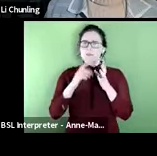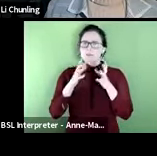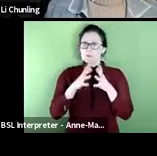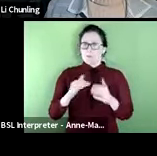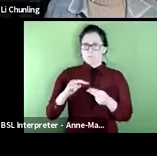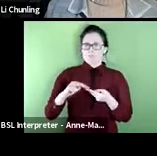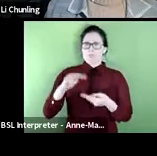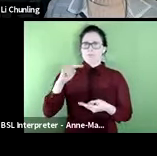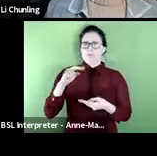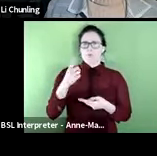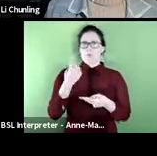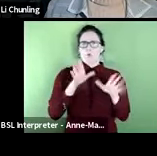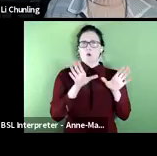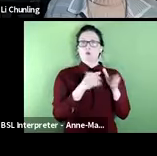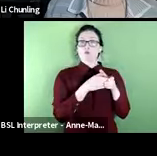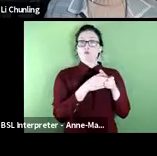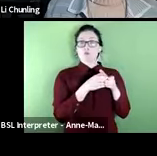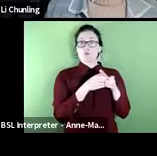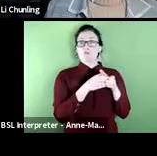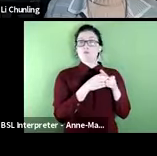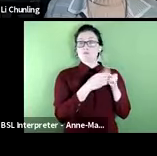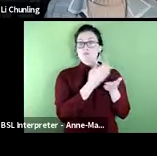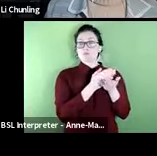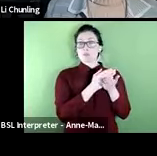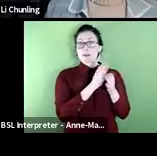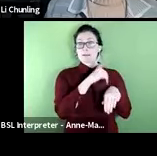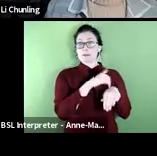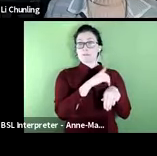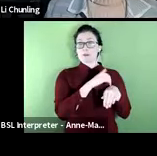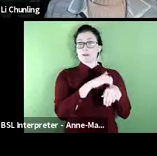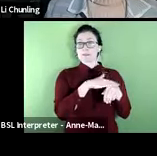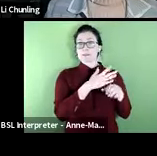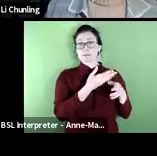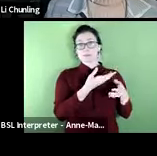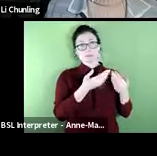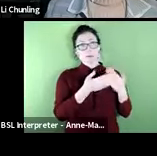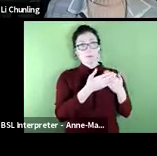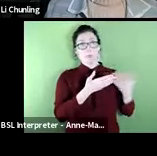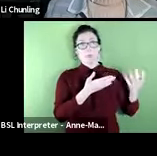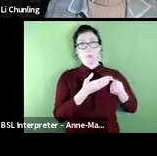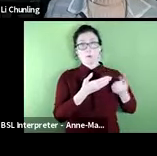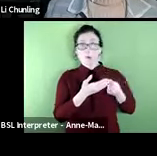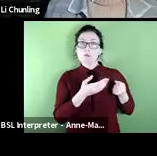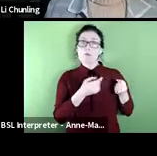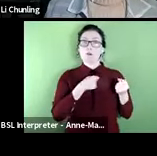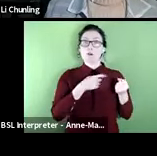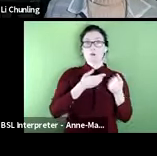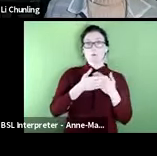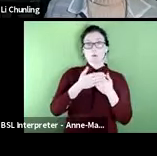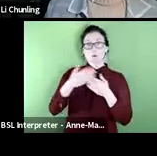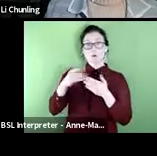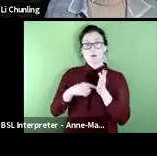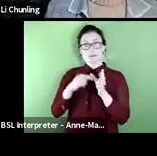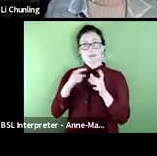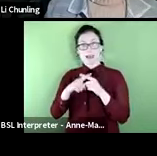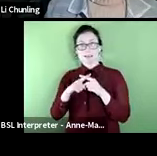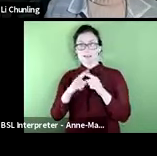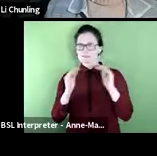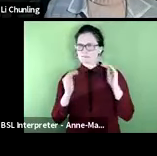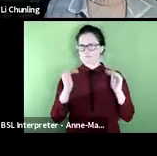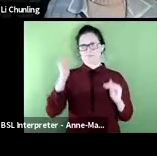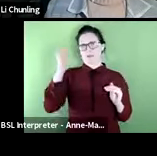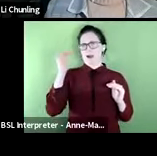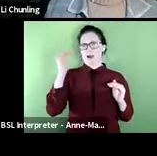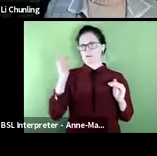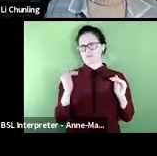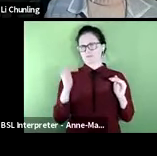only one group of people who are affected by this progressive rate, and the rate is not very high, as you can see, so it's 2 percentage points. So I would